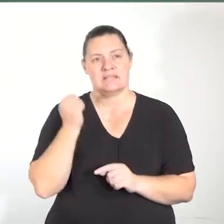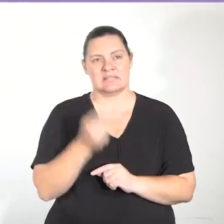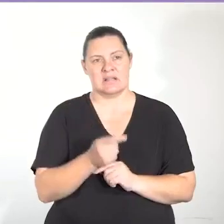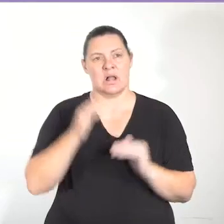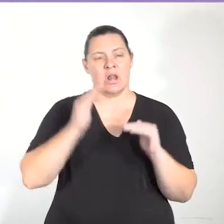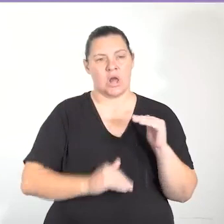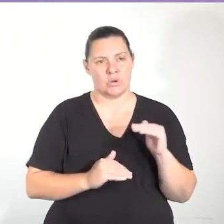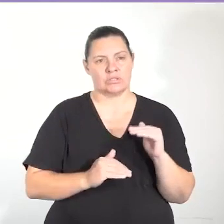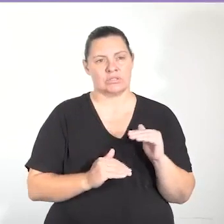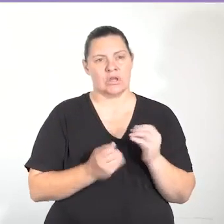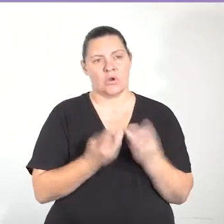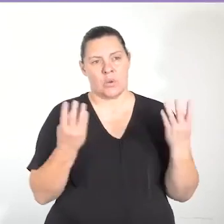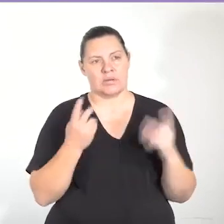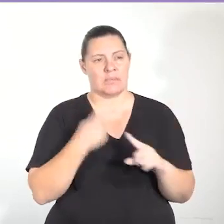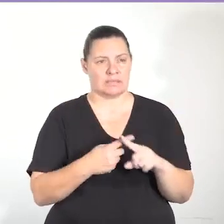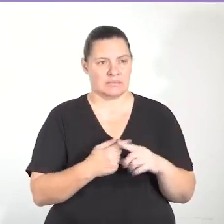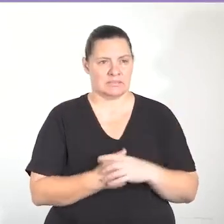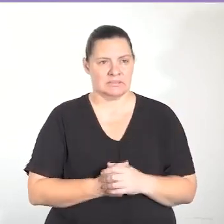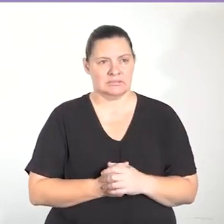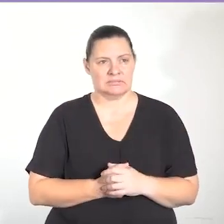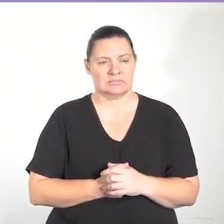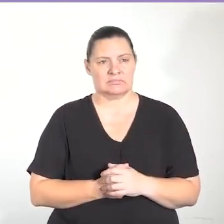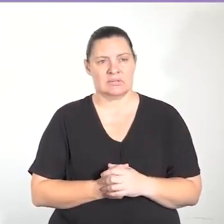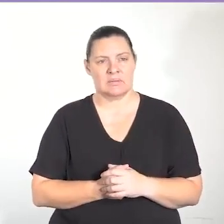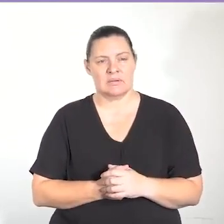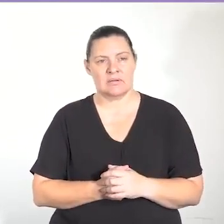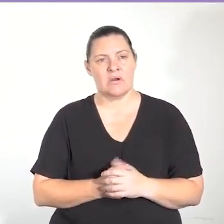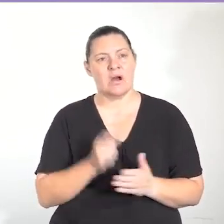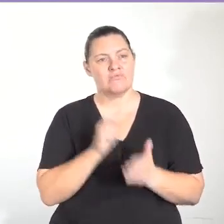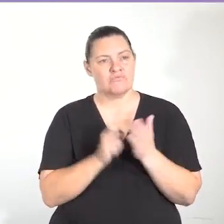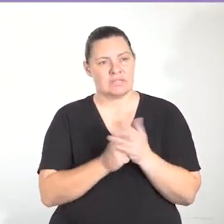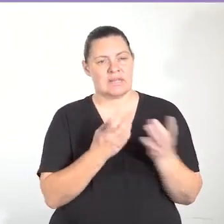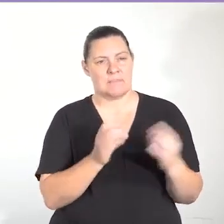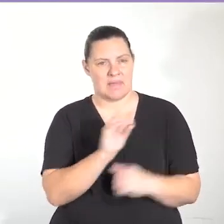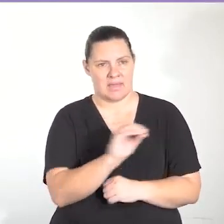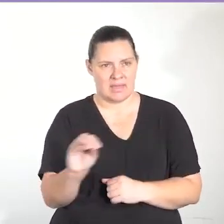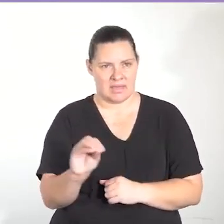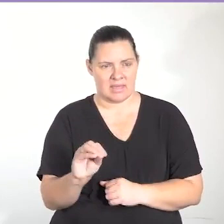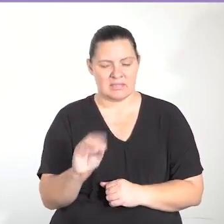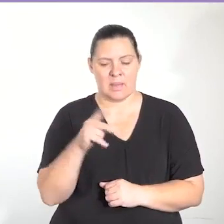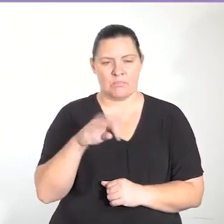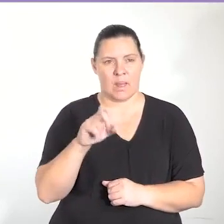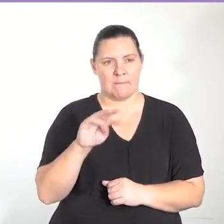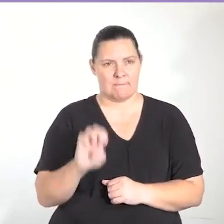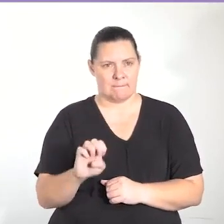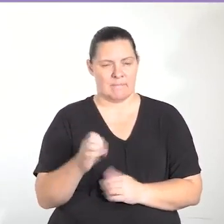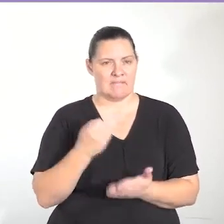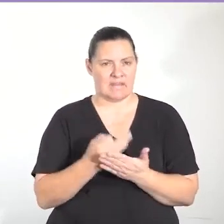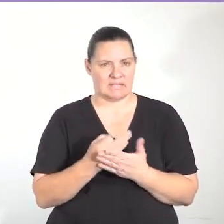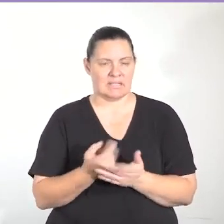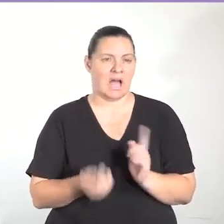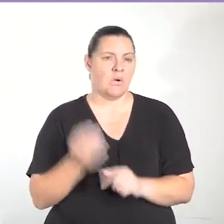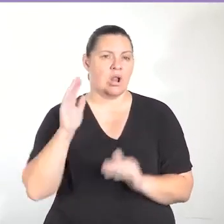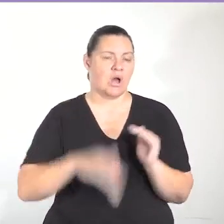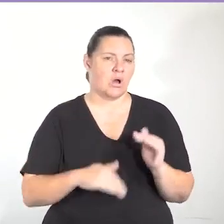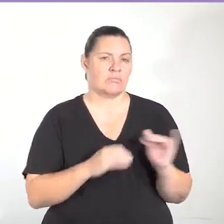find the lowest common multiple. So the lowest common multiple, we've already written our numbers as their prime factors. Now,